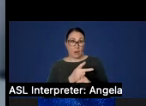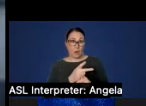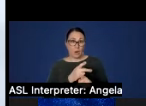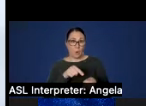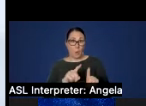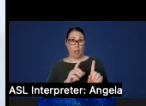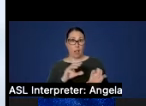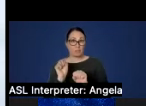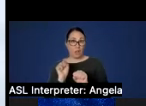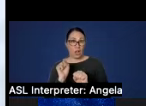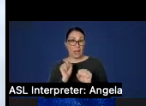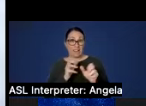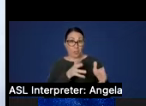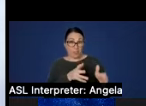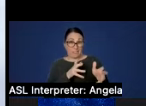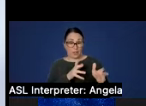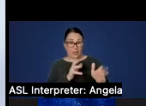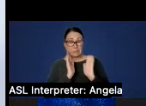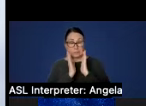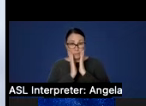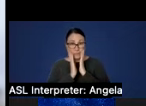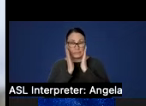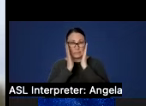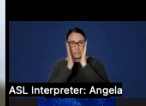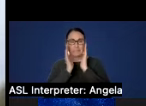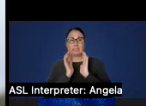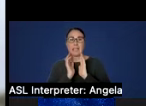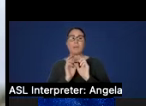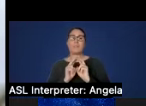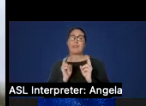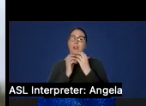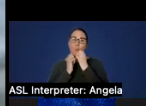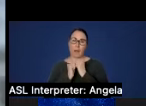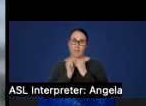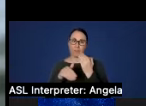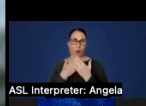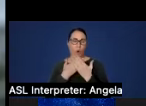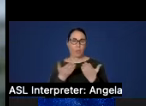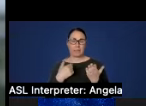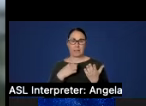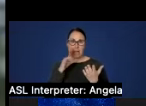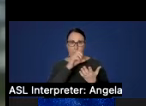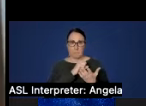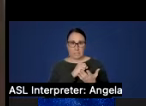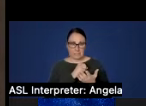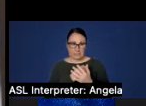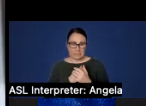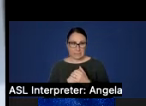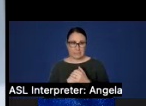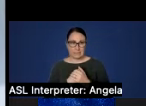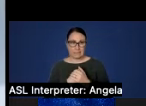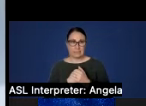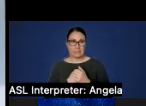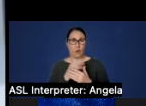I was so much more grateful for all of those things that I had missed. yeah, the resources